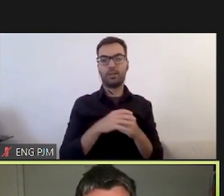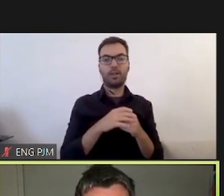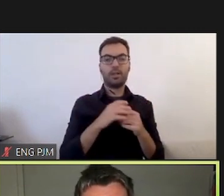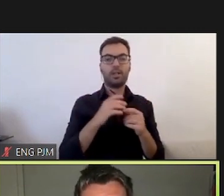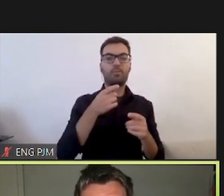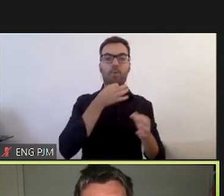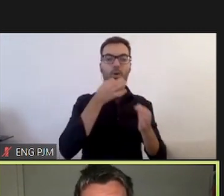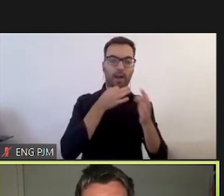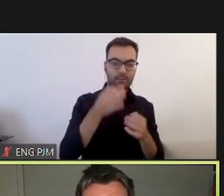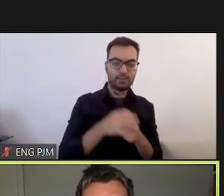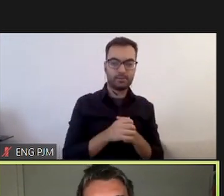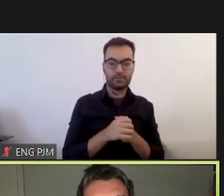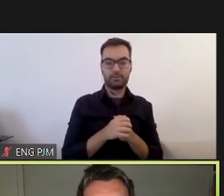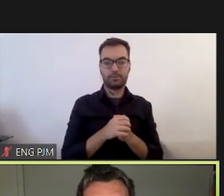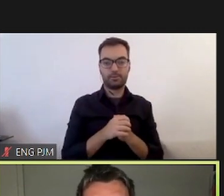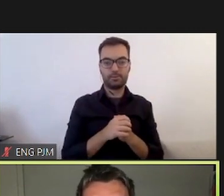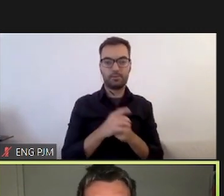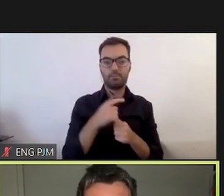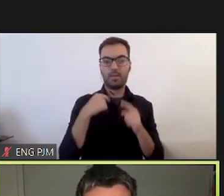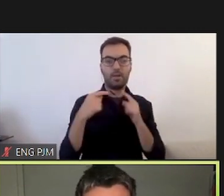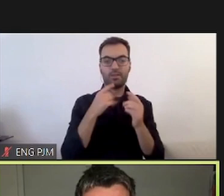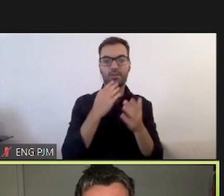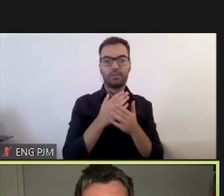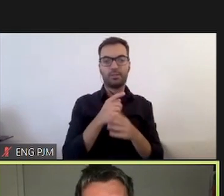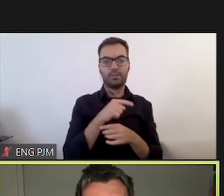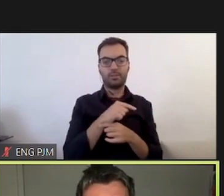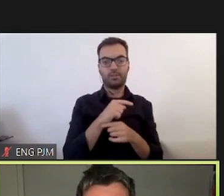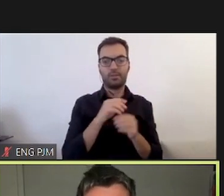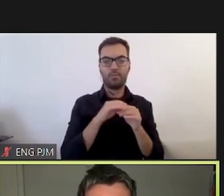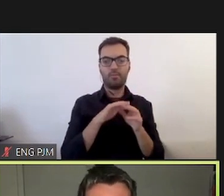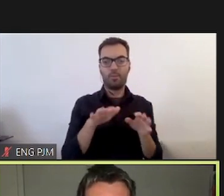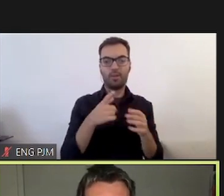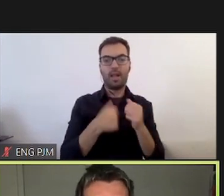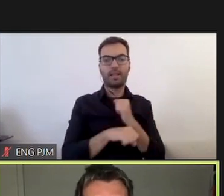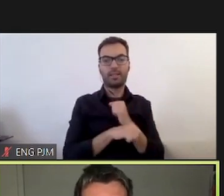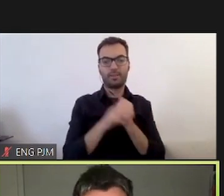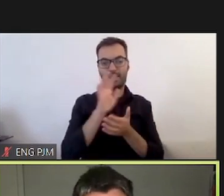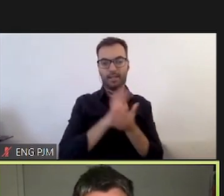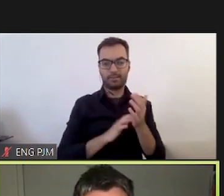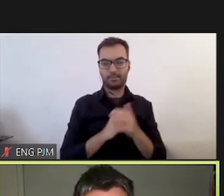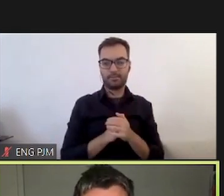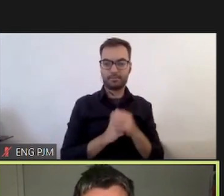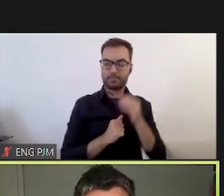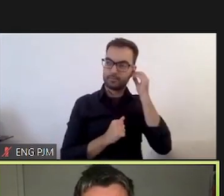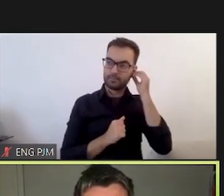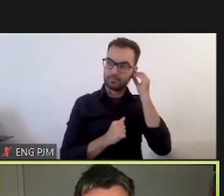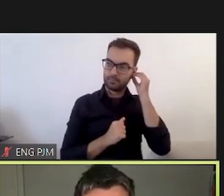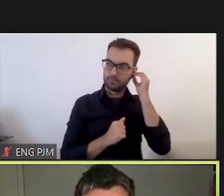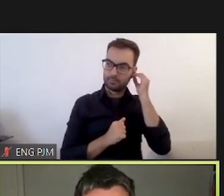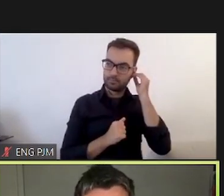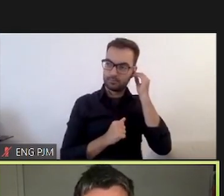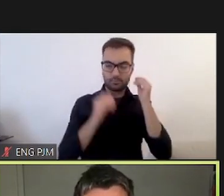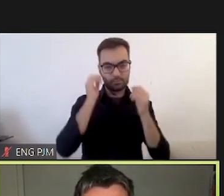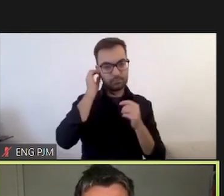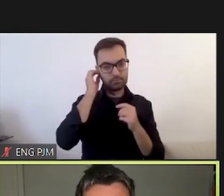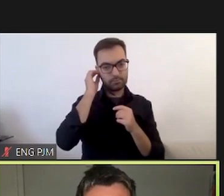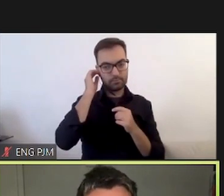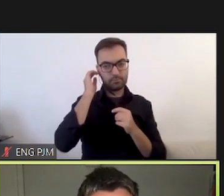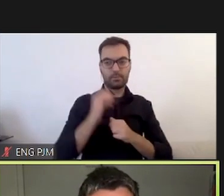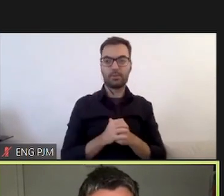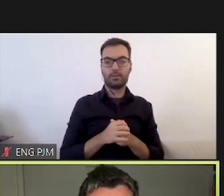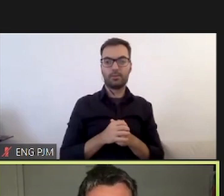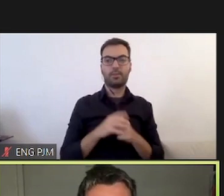this. We only discuss this popular alternative attributes out for the images,